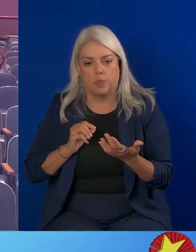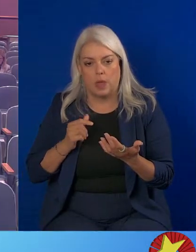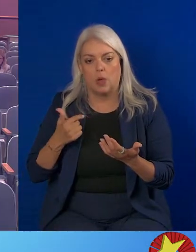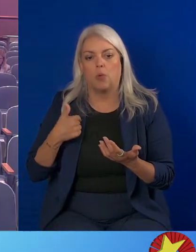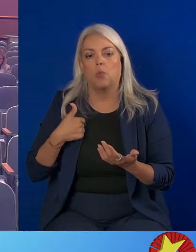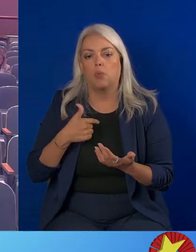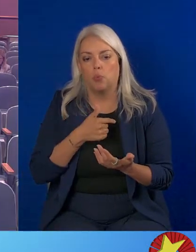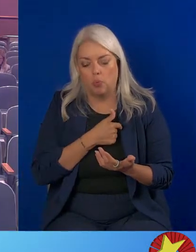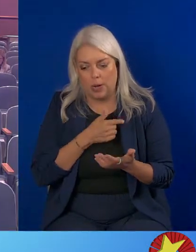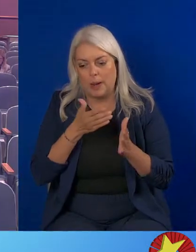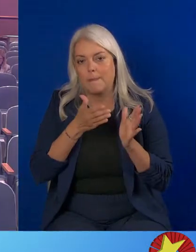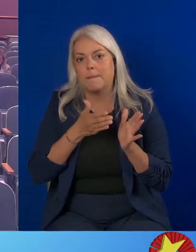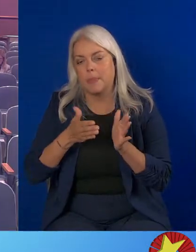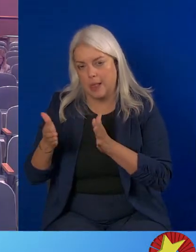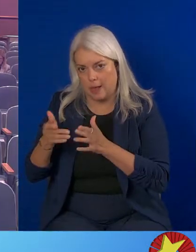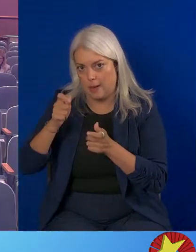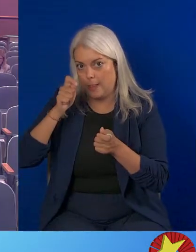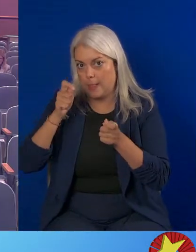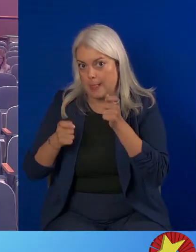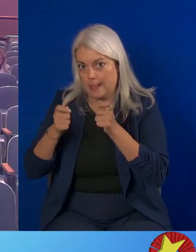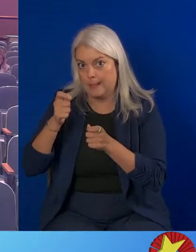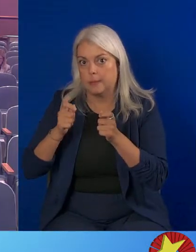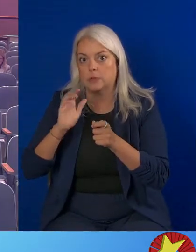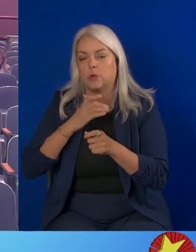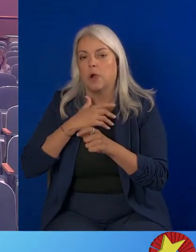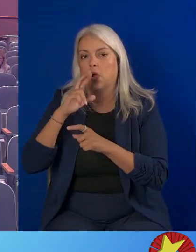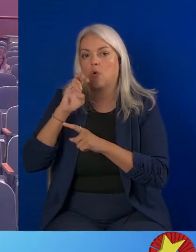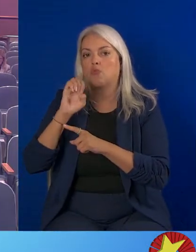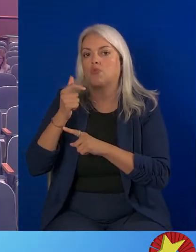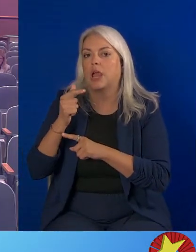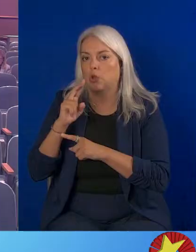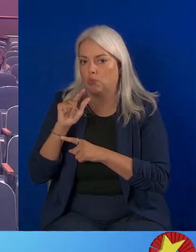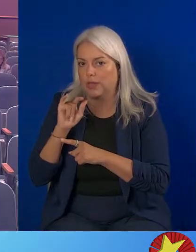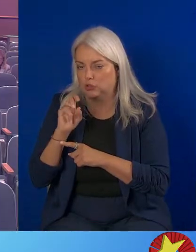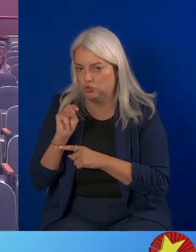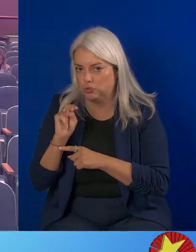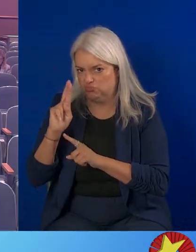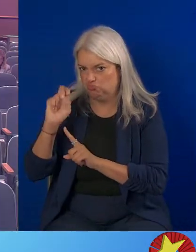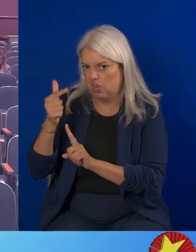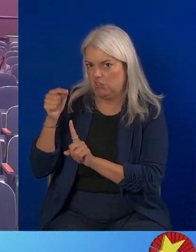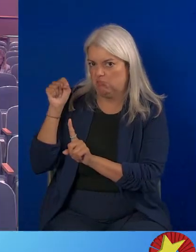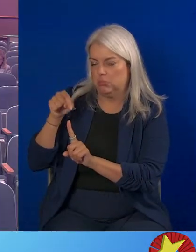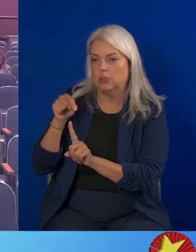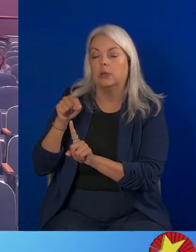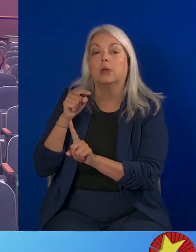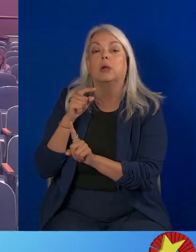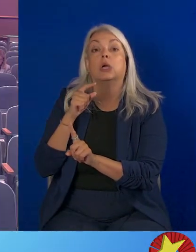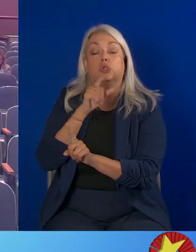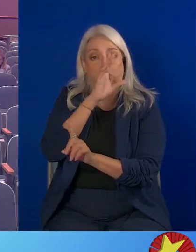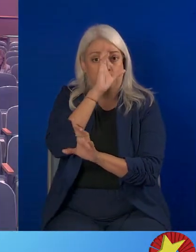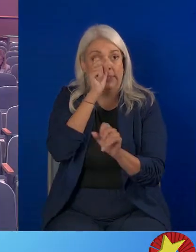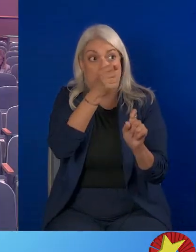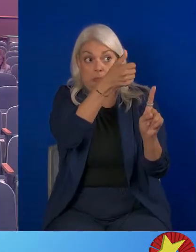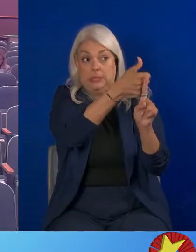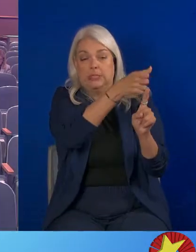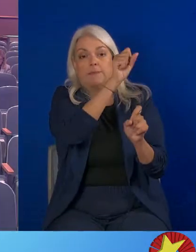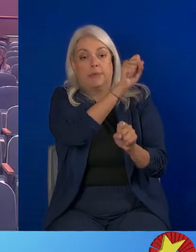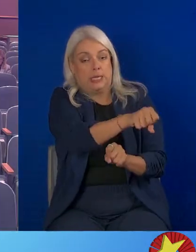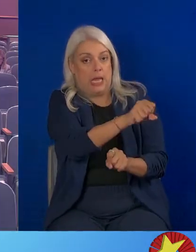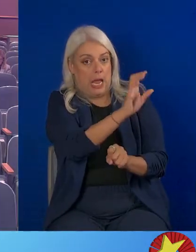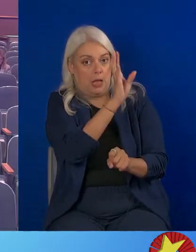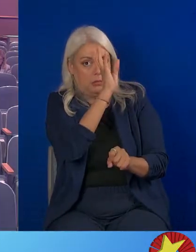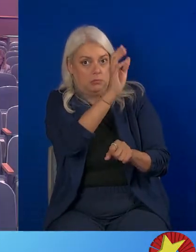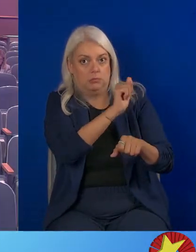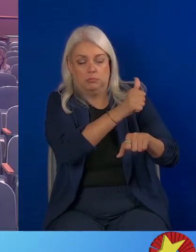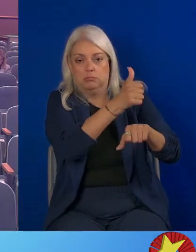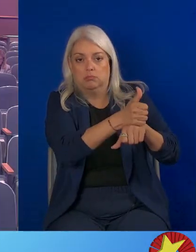are planning on making these changes to the regulation. The superintendent has the ability to create regulations that